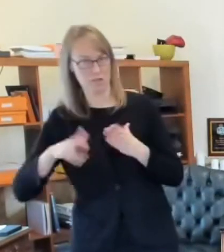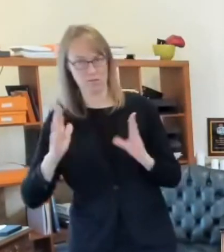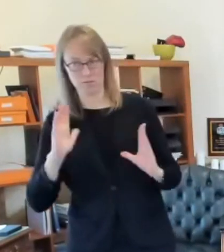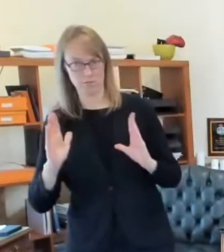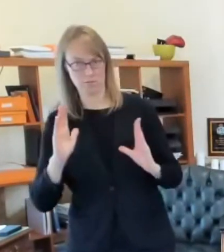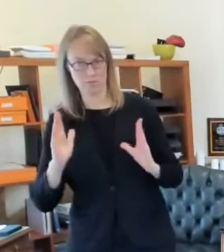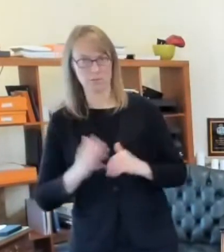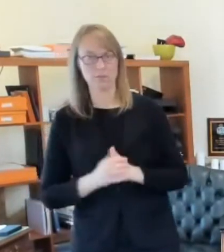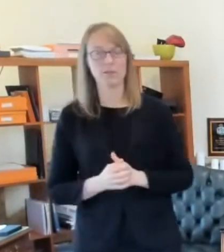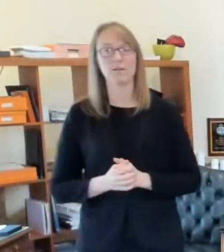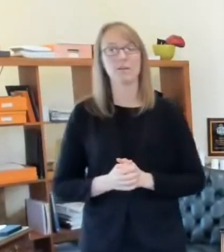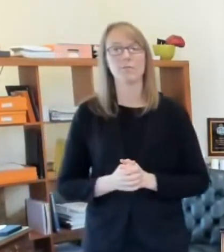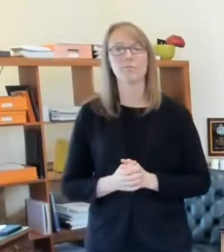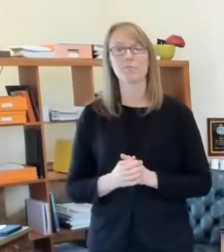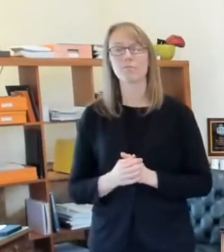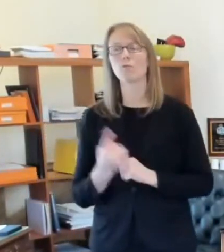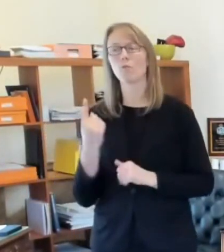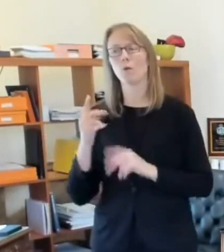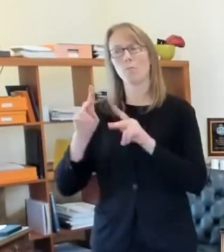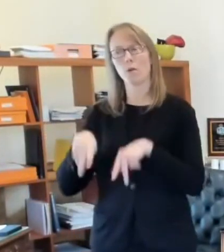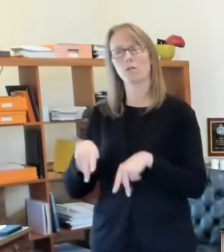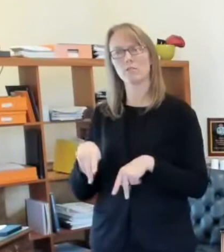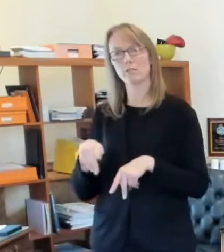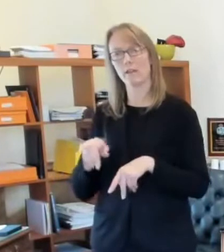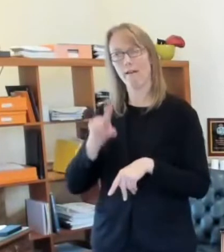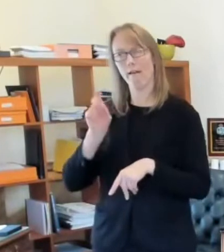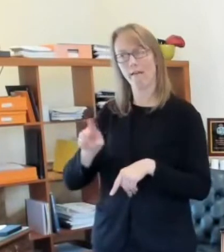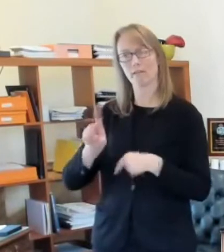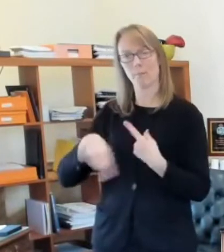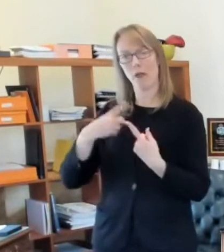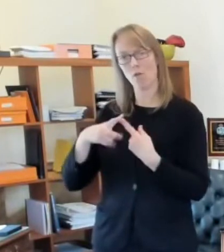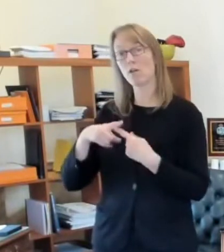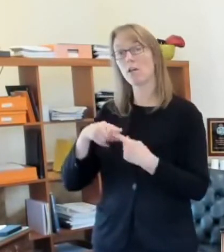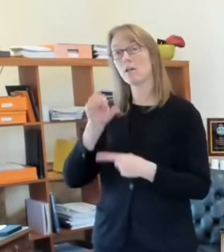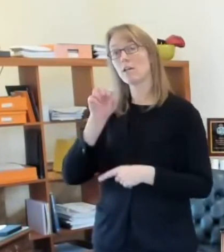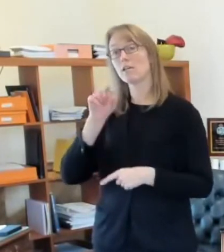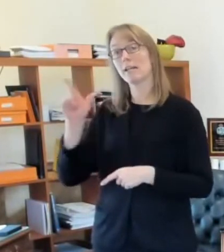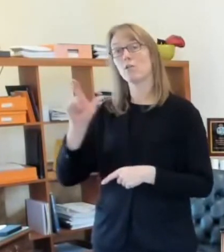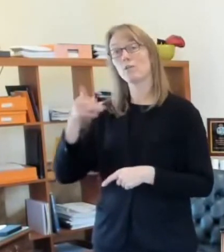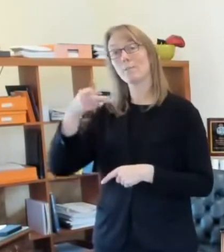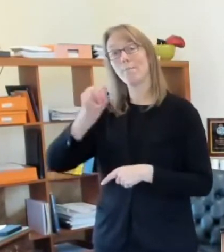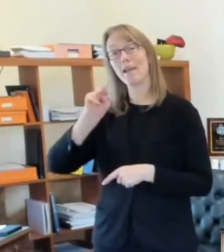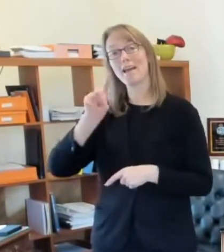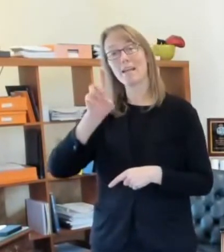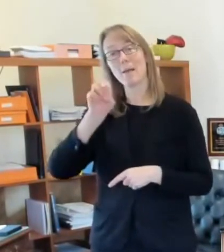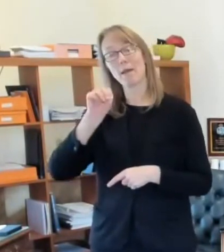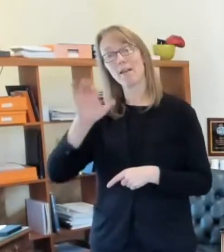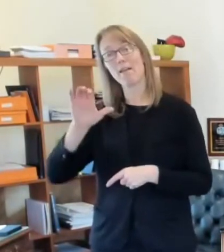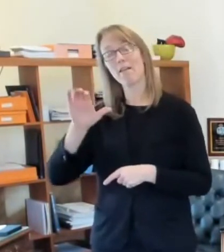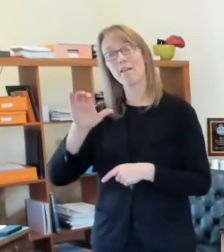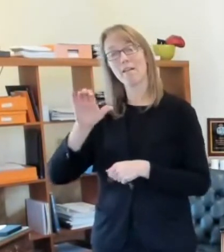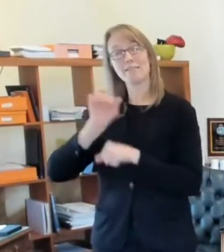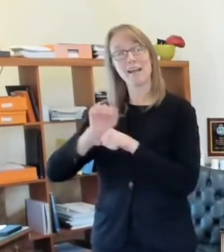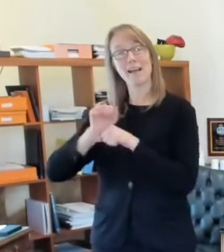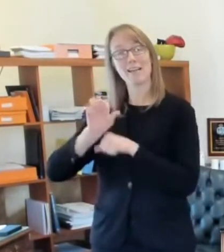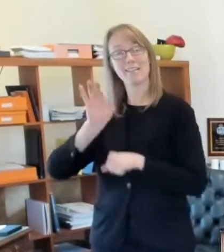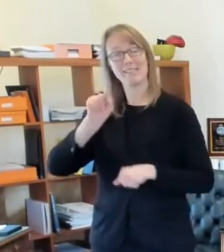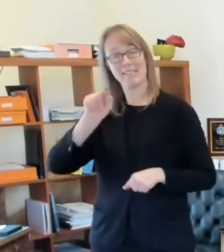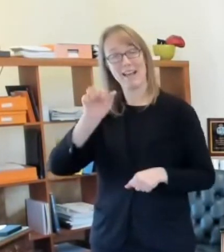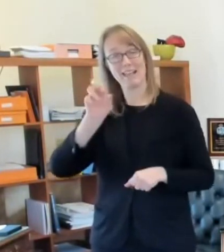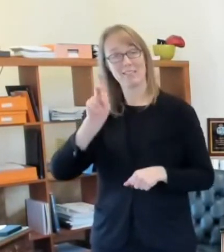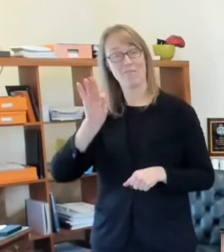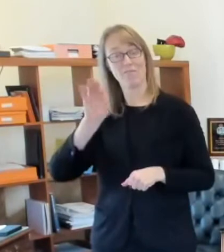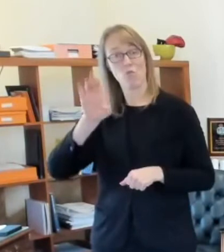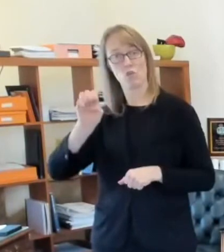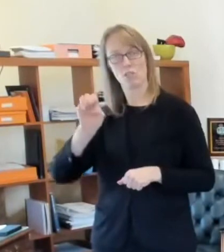to the task force, the rate of folks from the city going to the hospital has been steadily climbing over November. I want